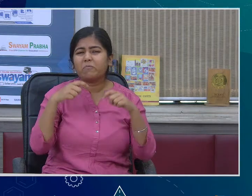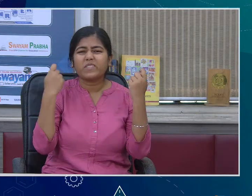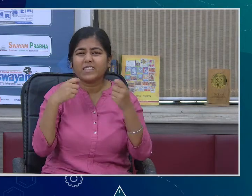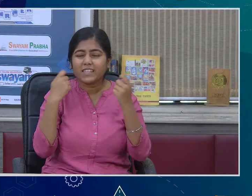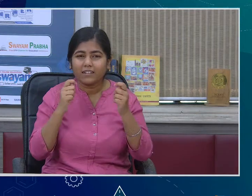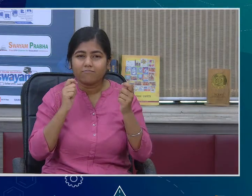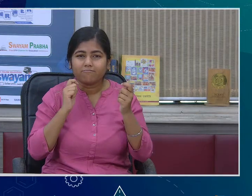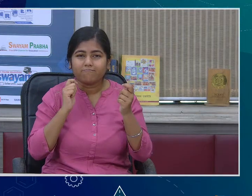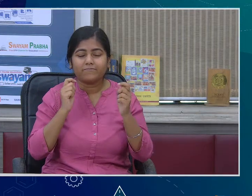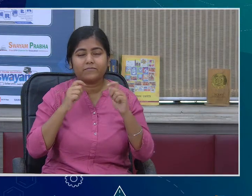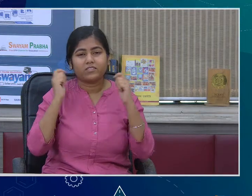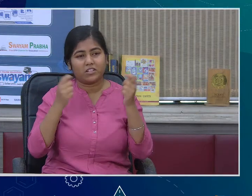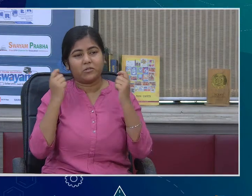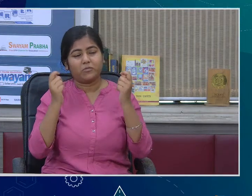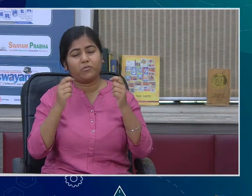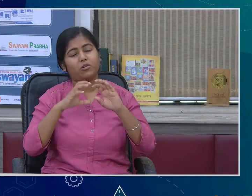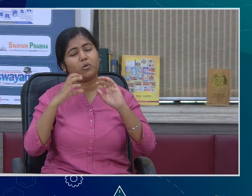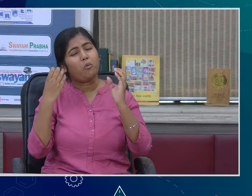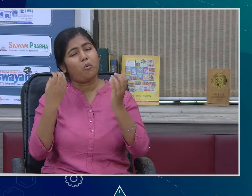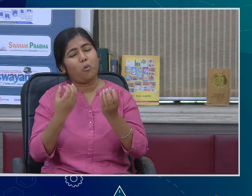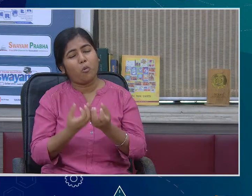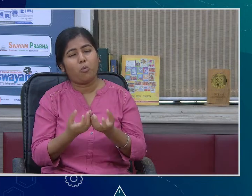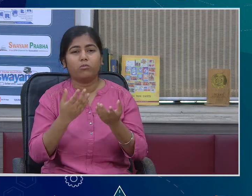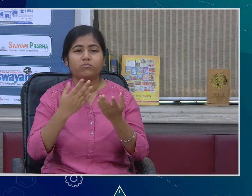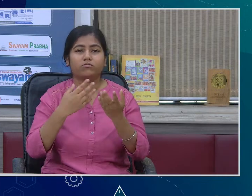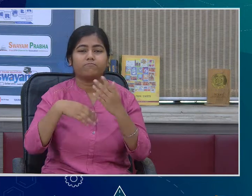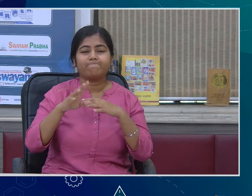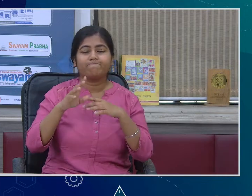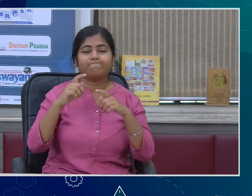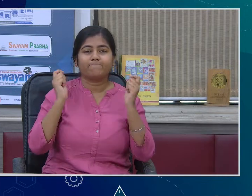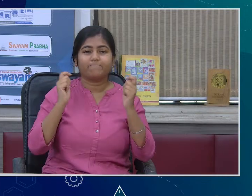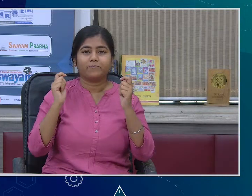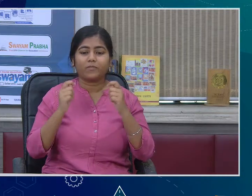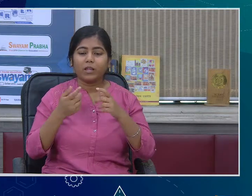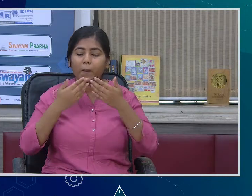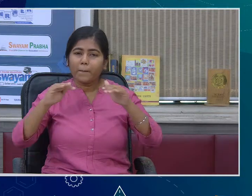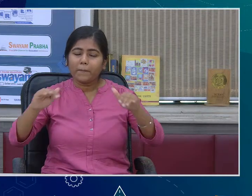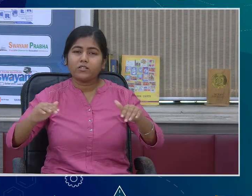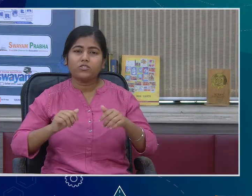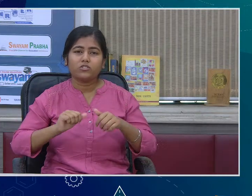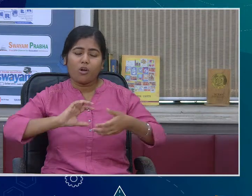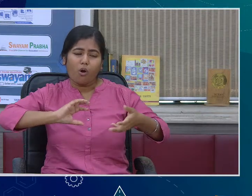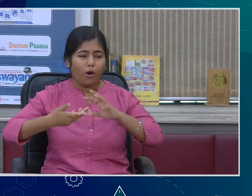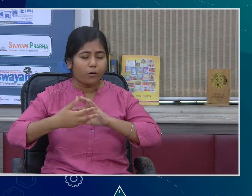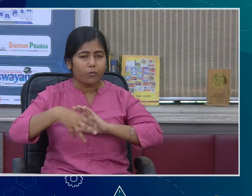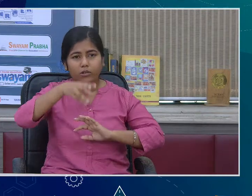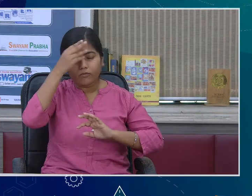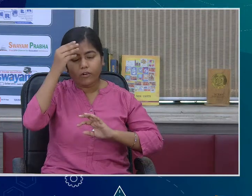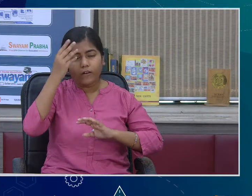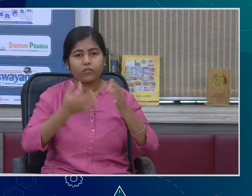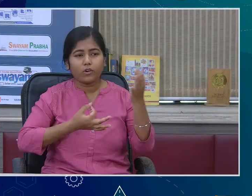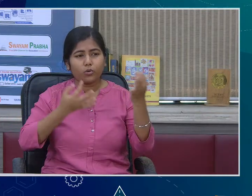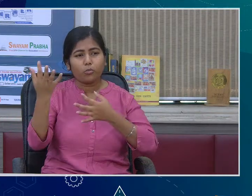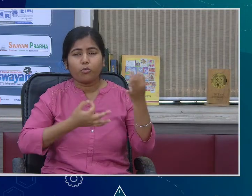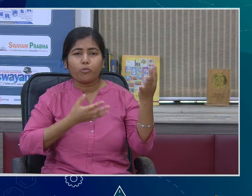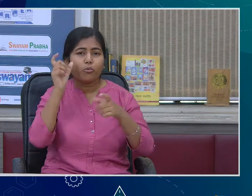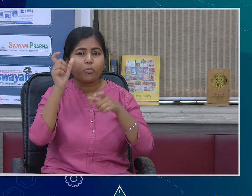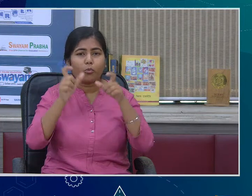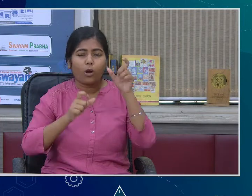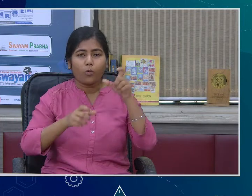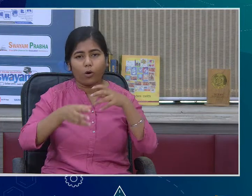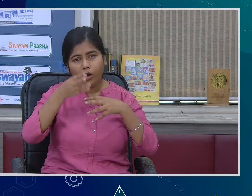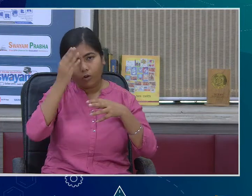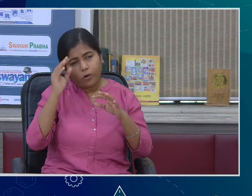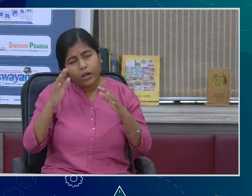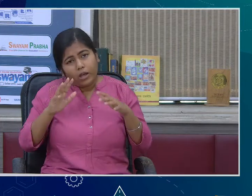in the whole classroom. And the children will, you know, automatically, they will learn so many new words, whether they are